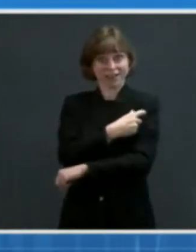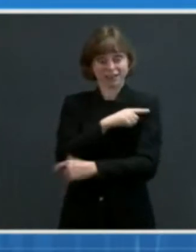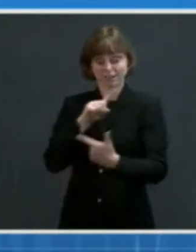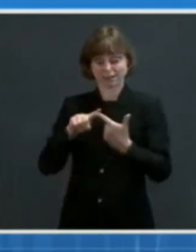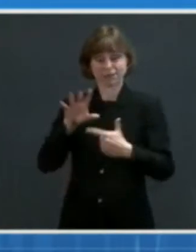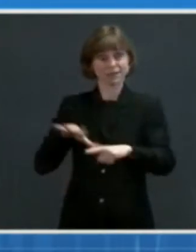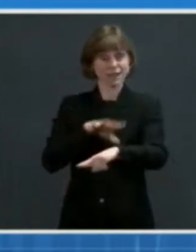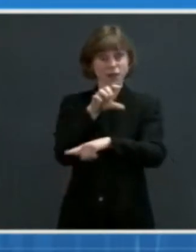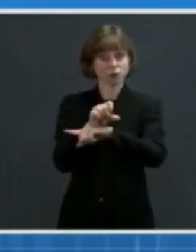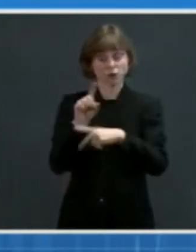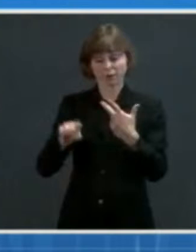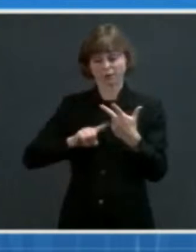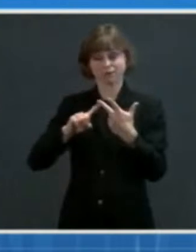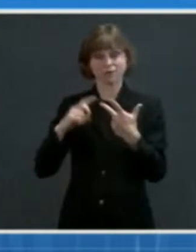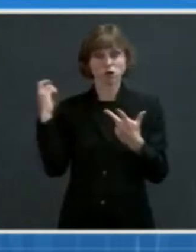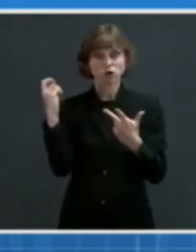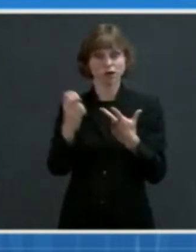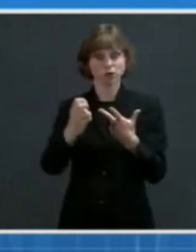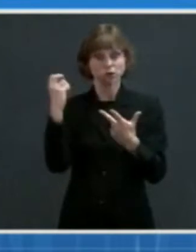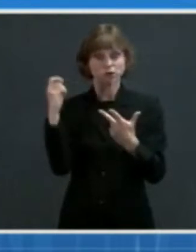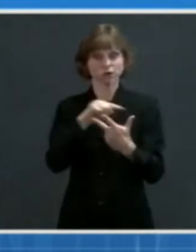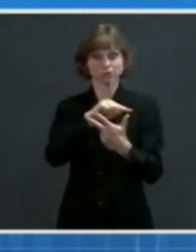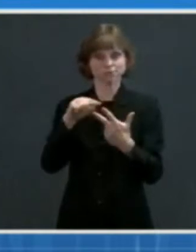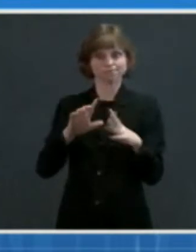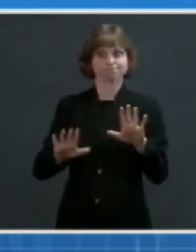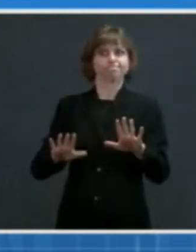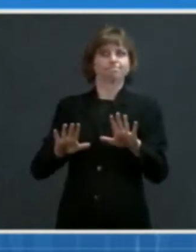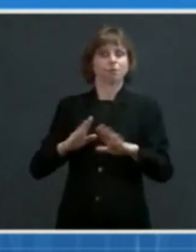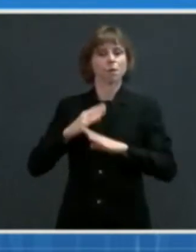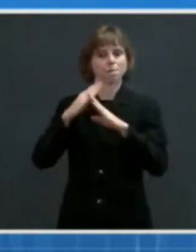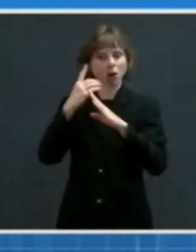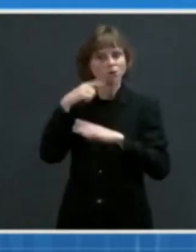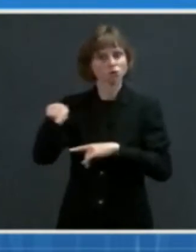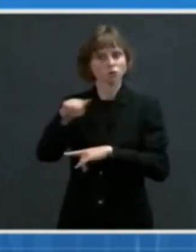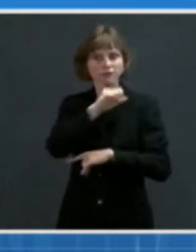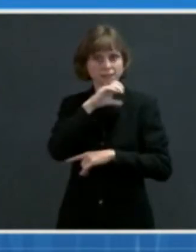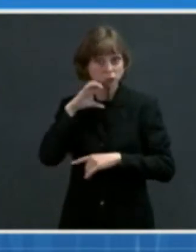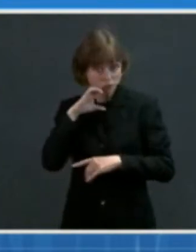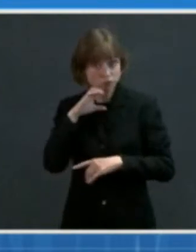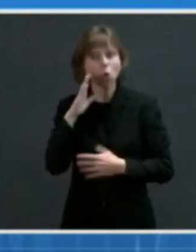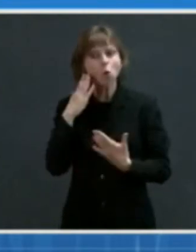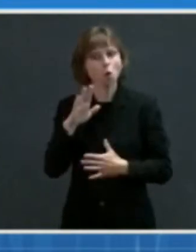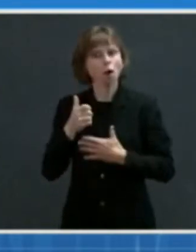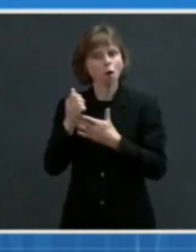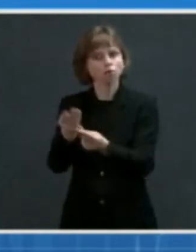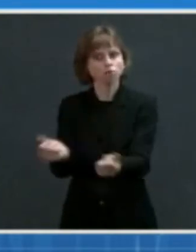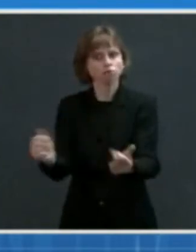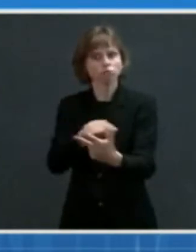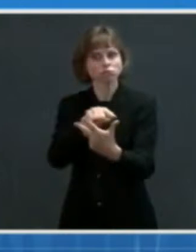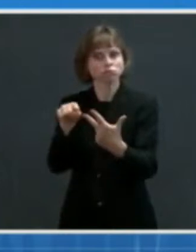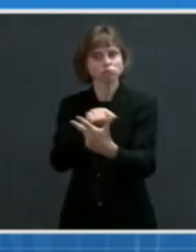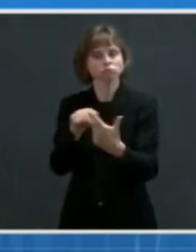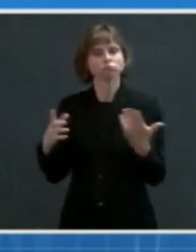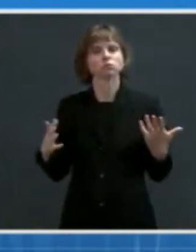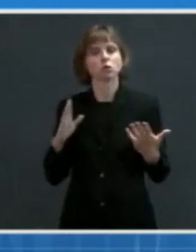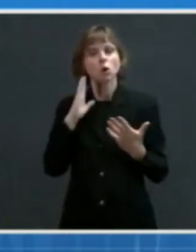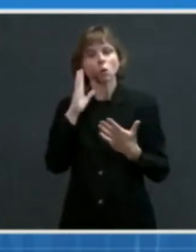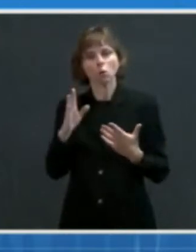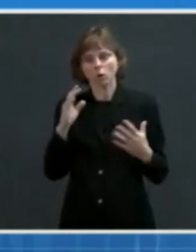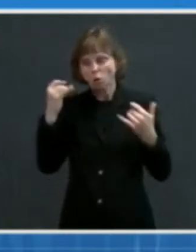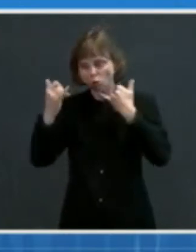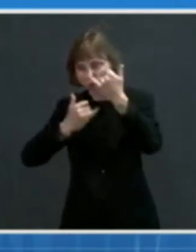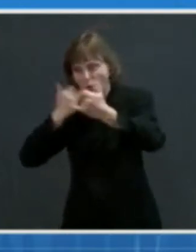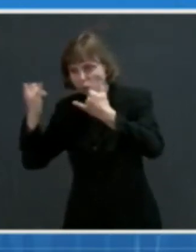scheduling, and transportation. Health plans will make outbound calls to unvaccinated